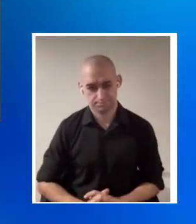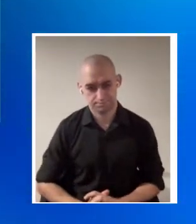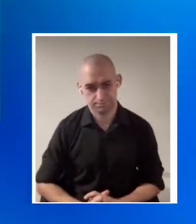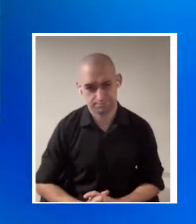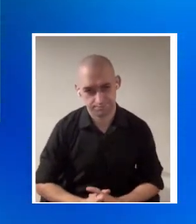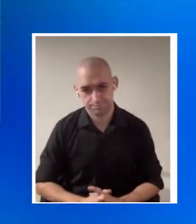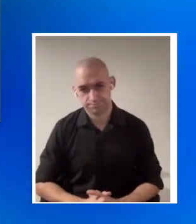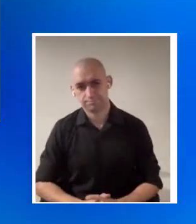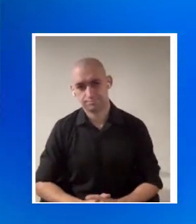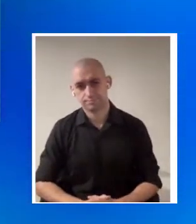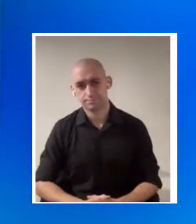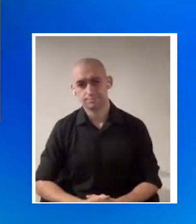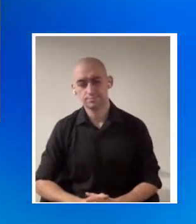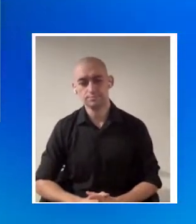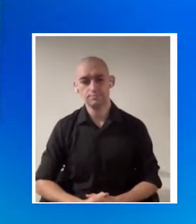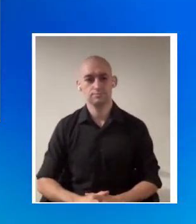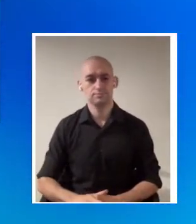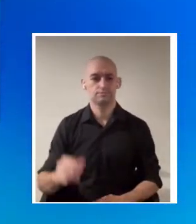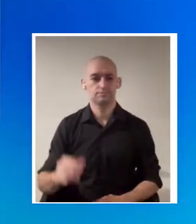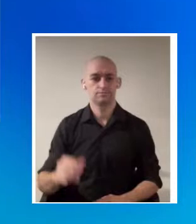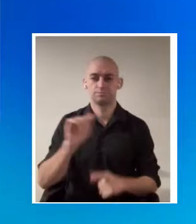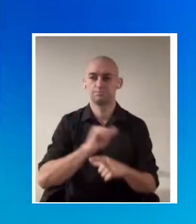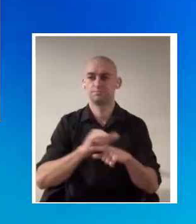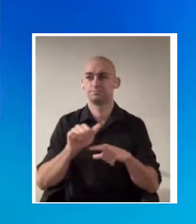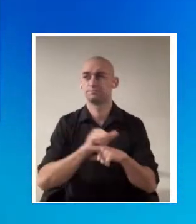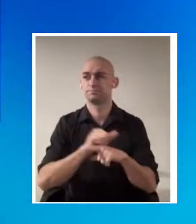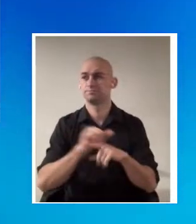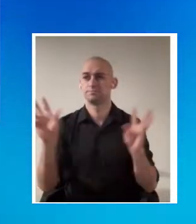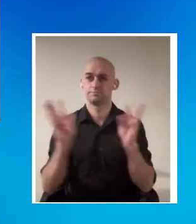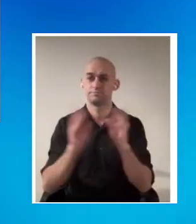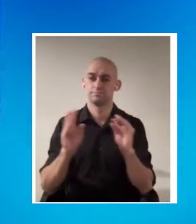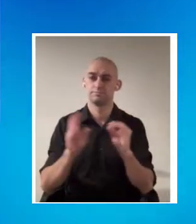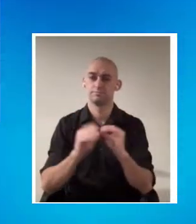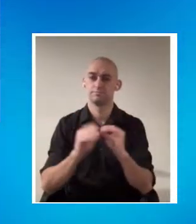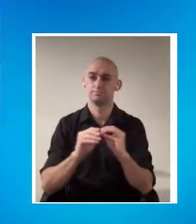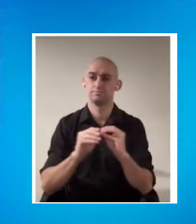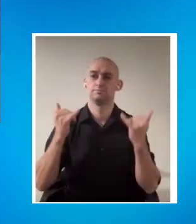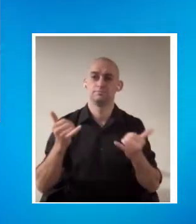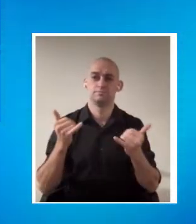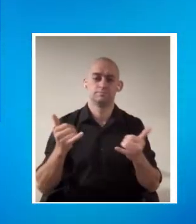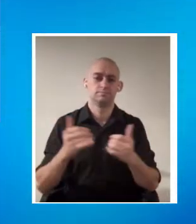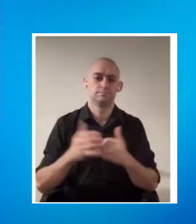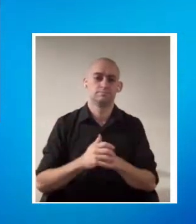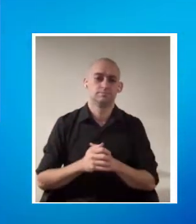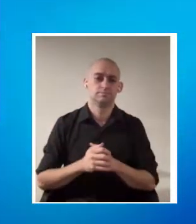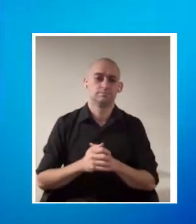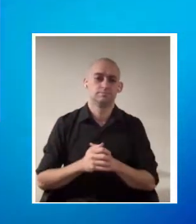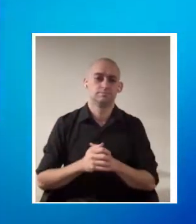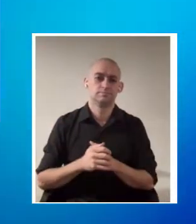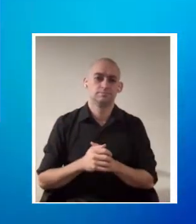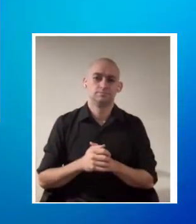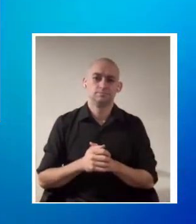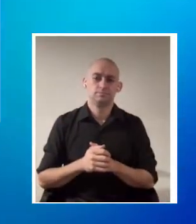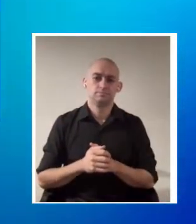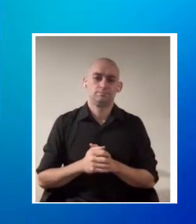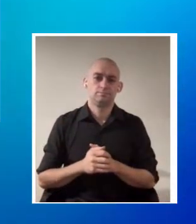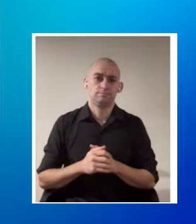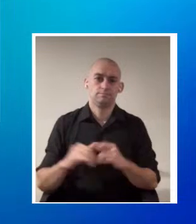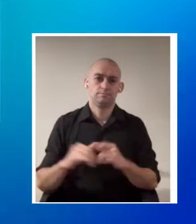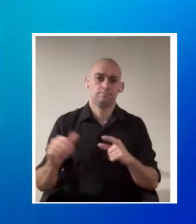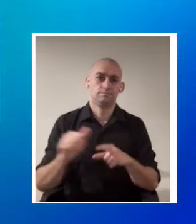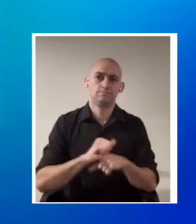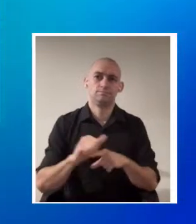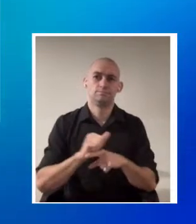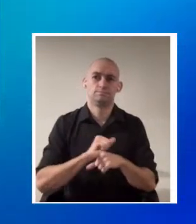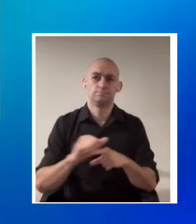right. And if you don't know, we'll figure it out together. Okay. Ben from IT,